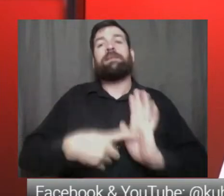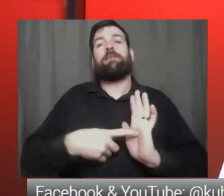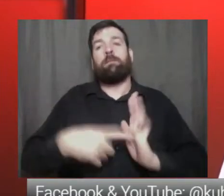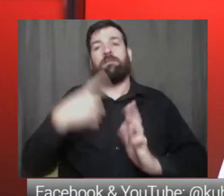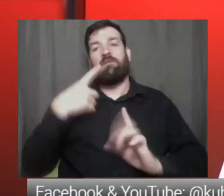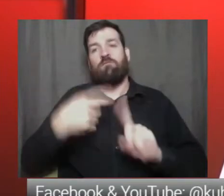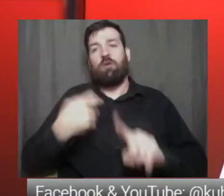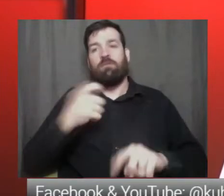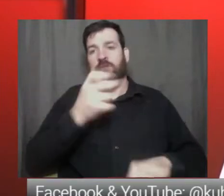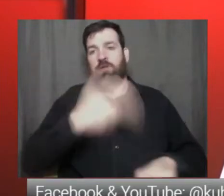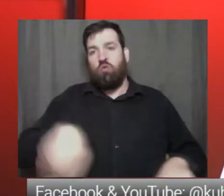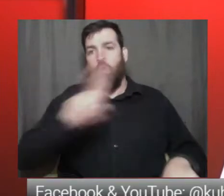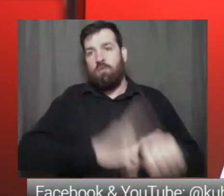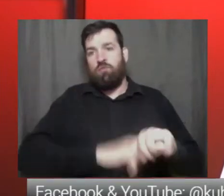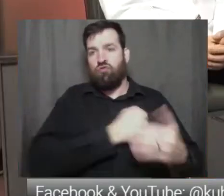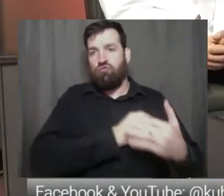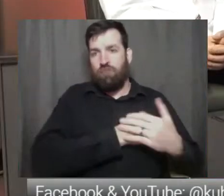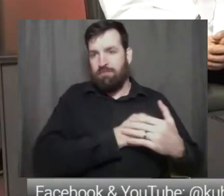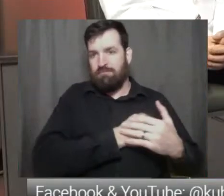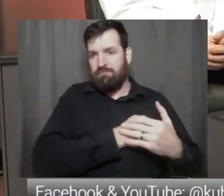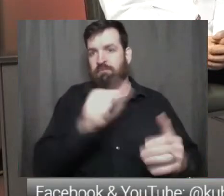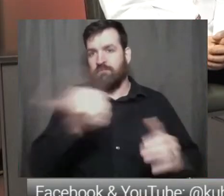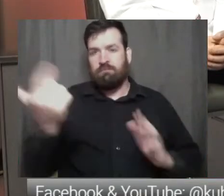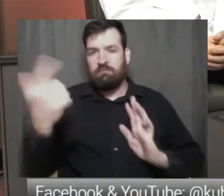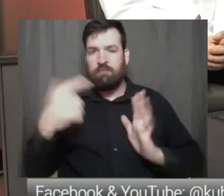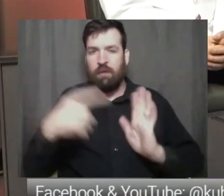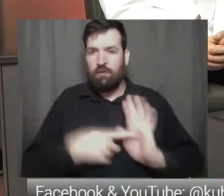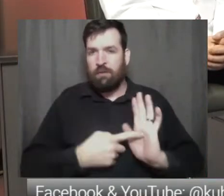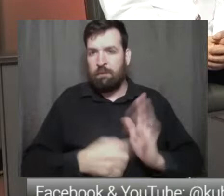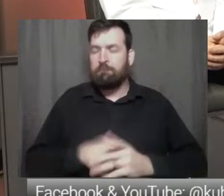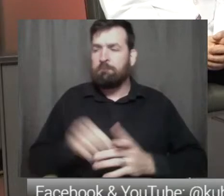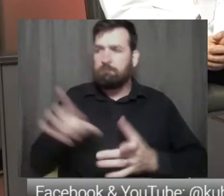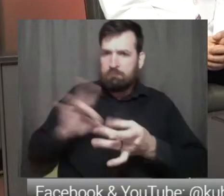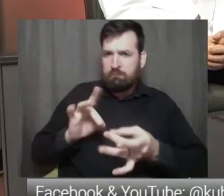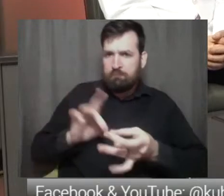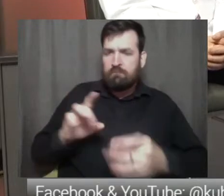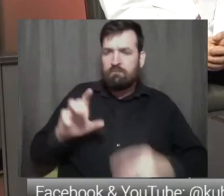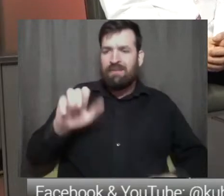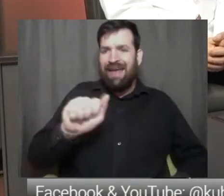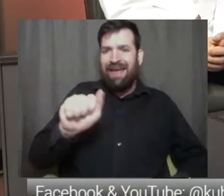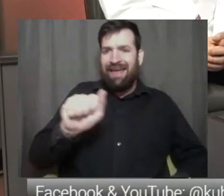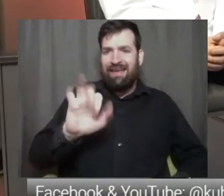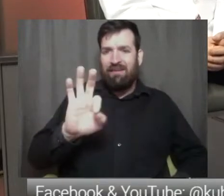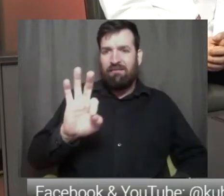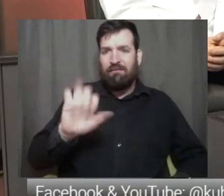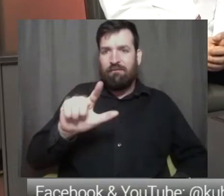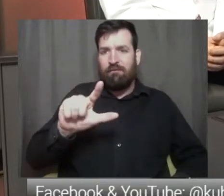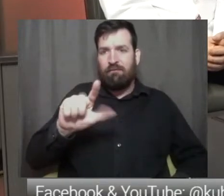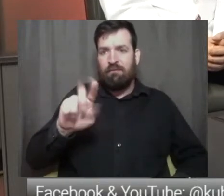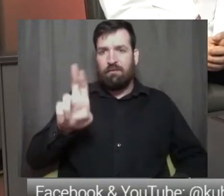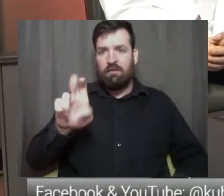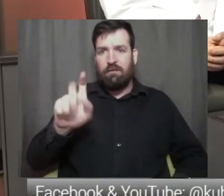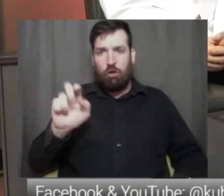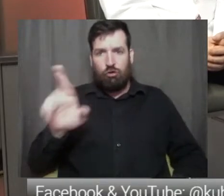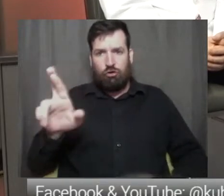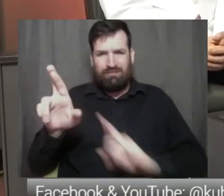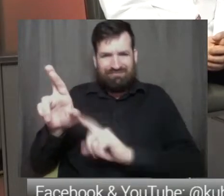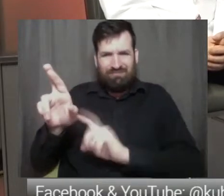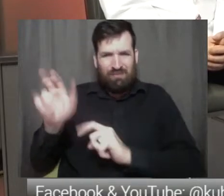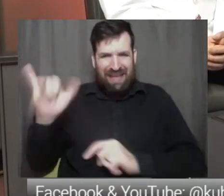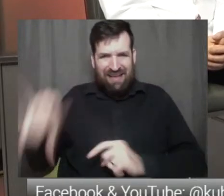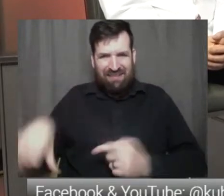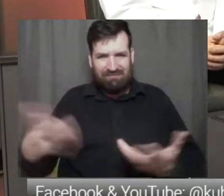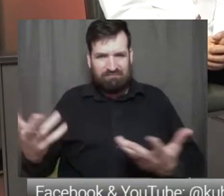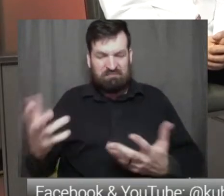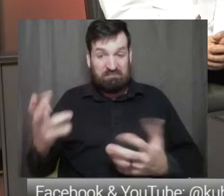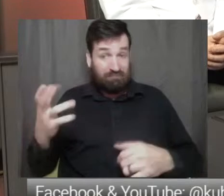another common issue with it. And you also talk about him having a flutter, Afib, a flutter. What's a flutter? And is this common for a guy as